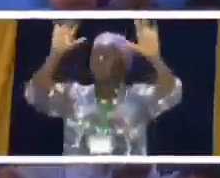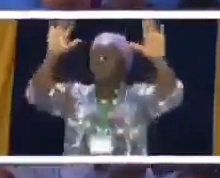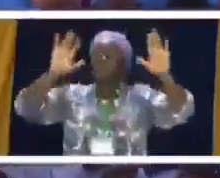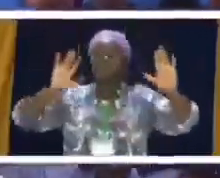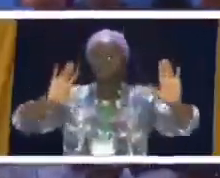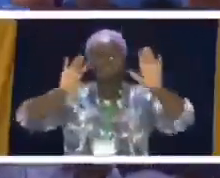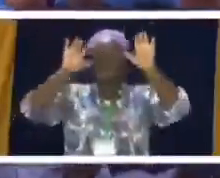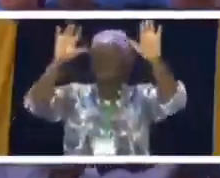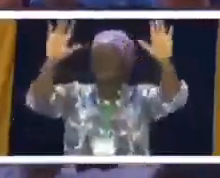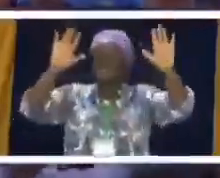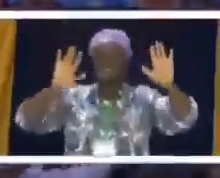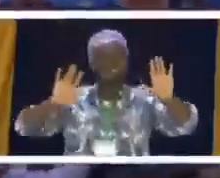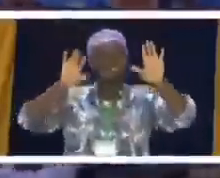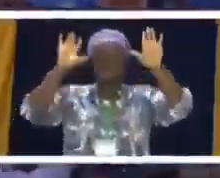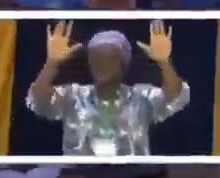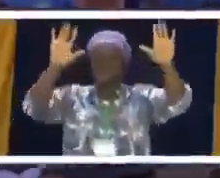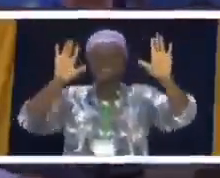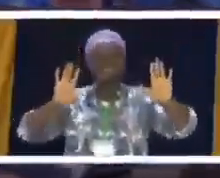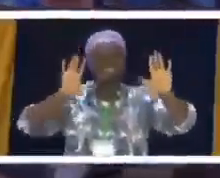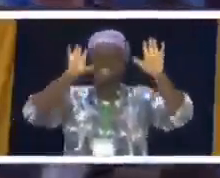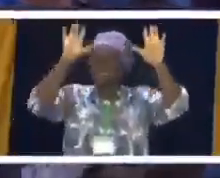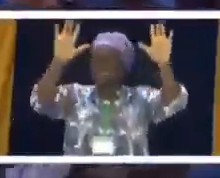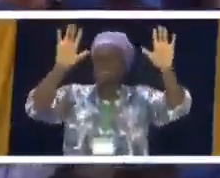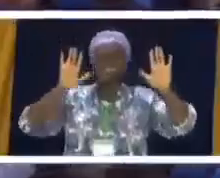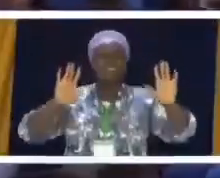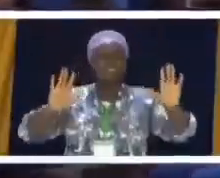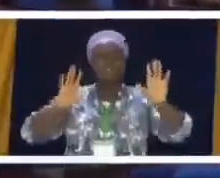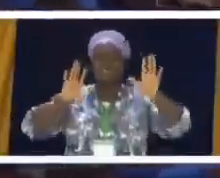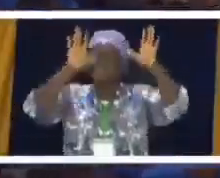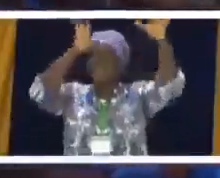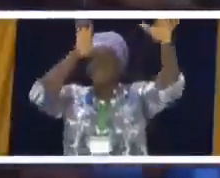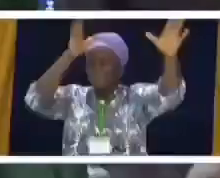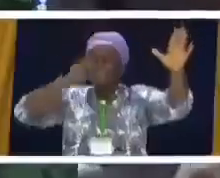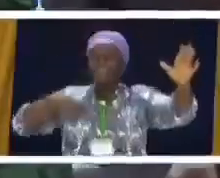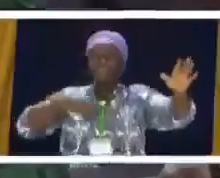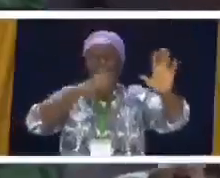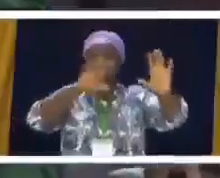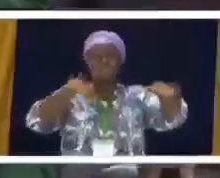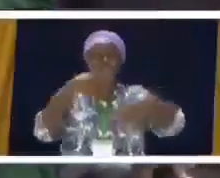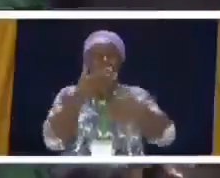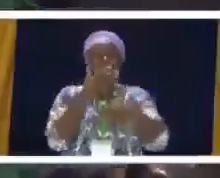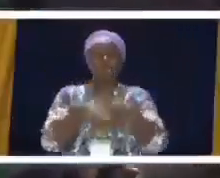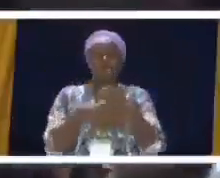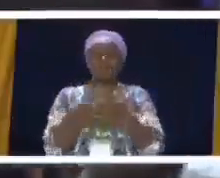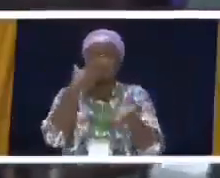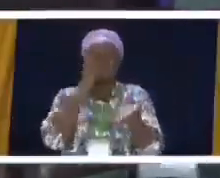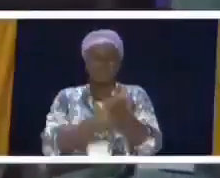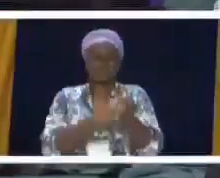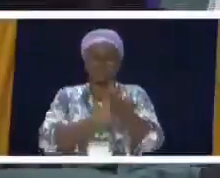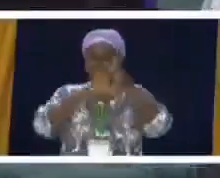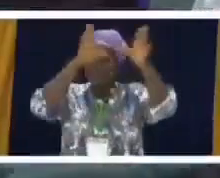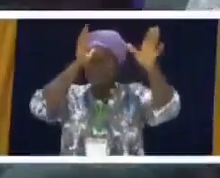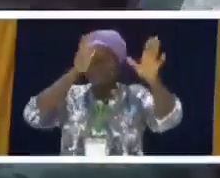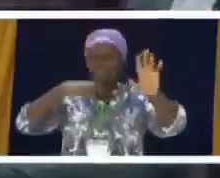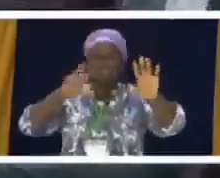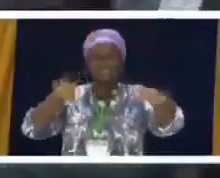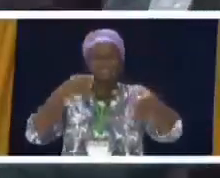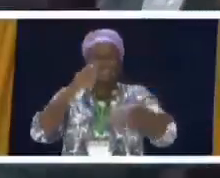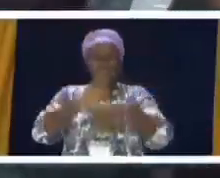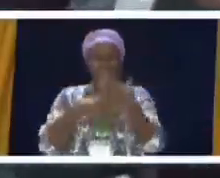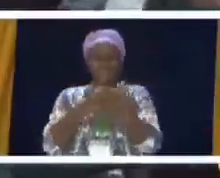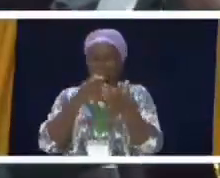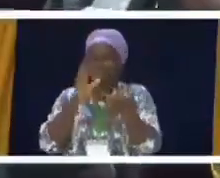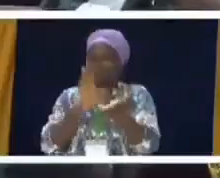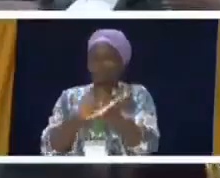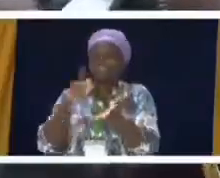Miracles, miracles, miracles. Father, we give you the praise. Father, we give you the glory. Let's celebrate